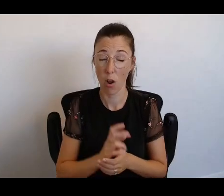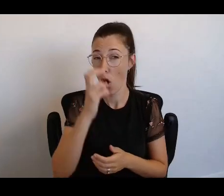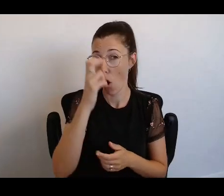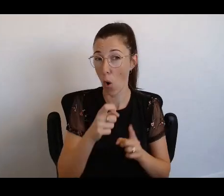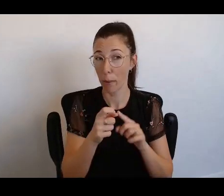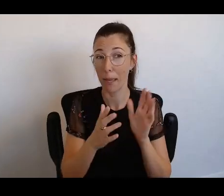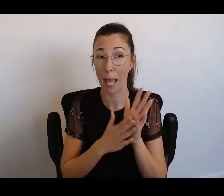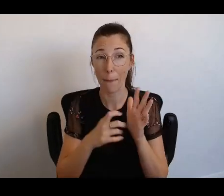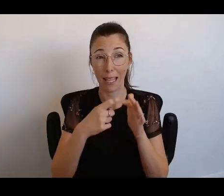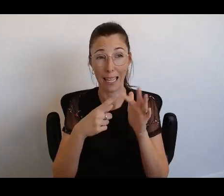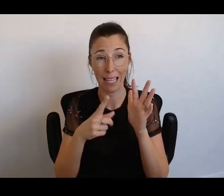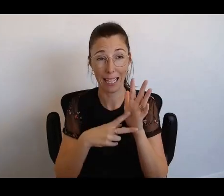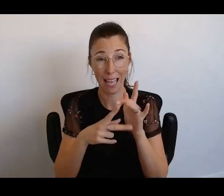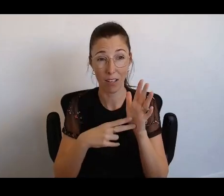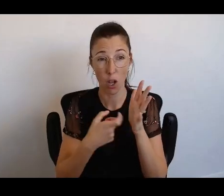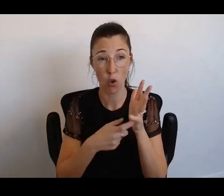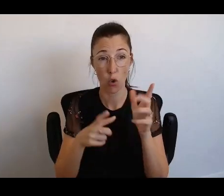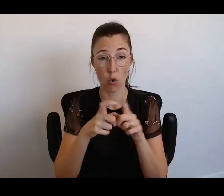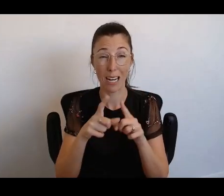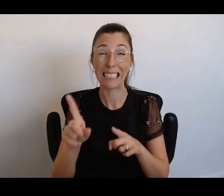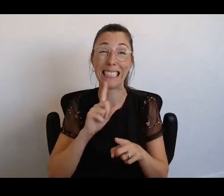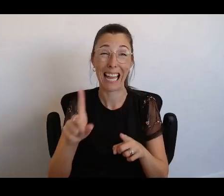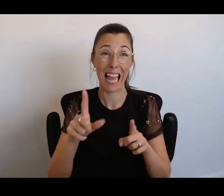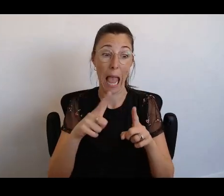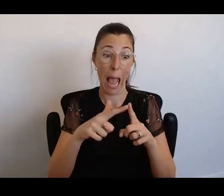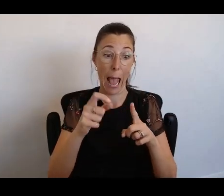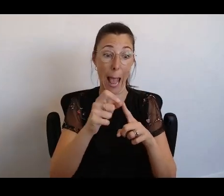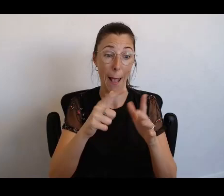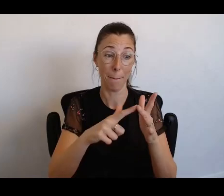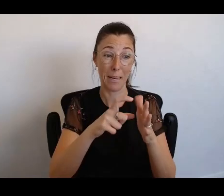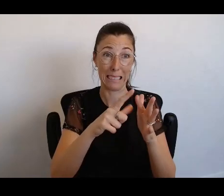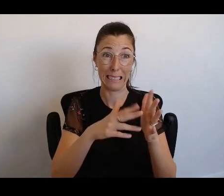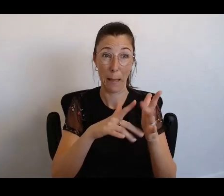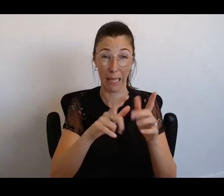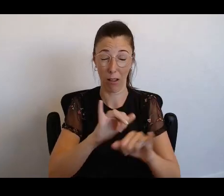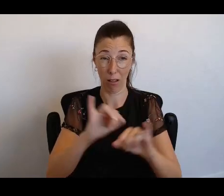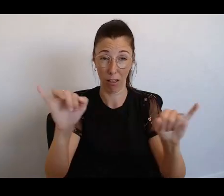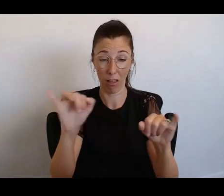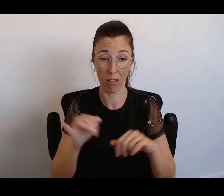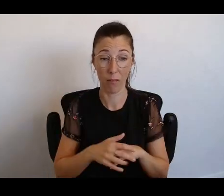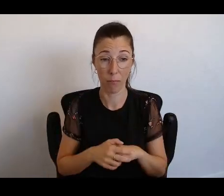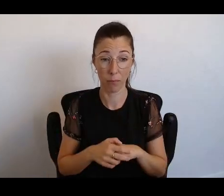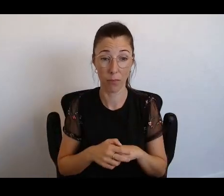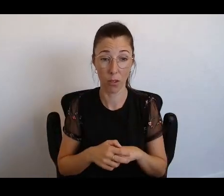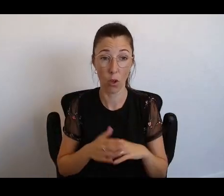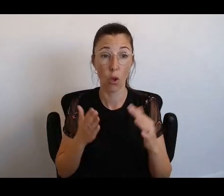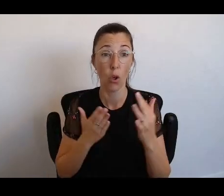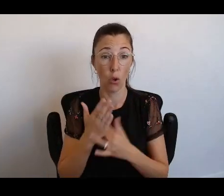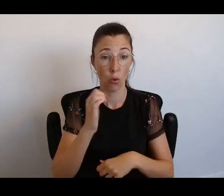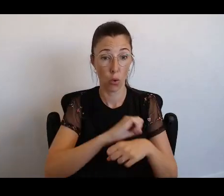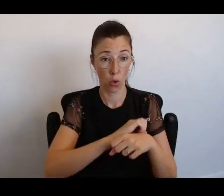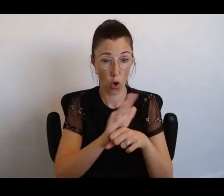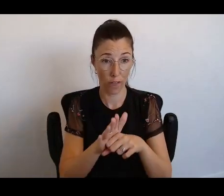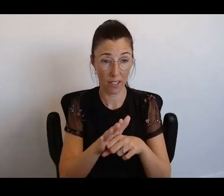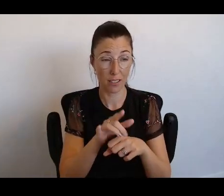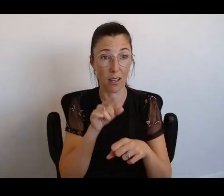an Indigenous incarceration epidemic. In the midst of COVID-19 pandemic, this description is a